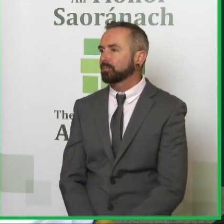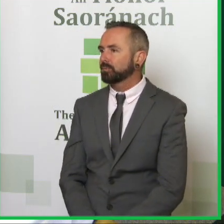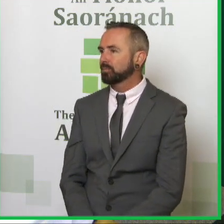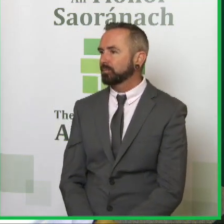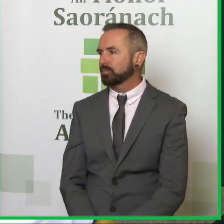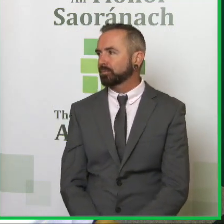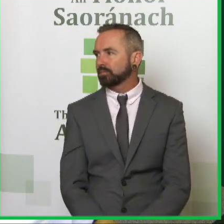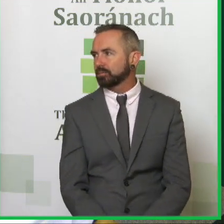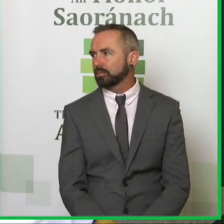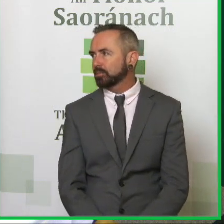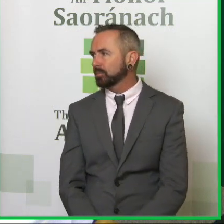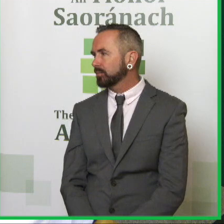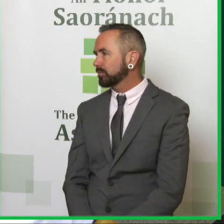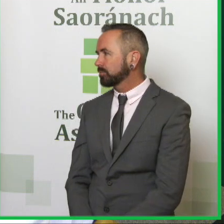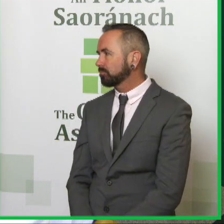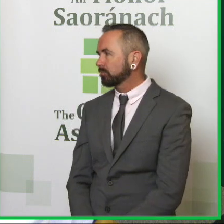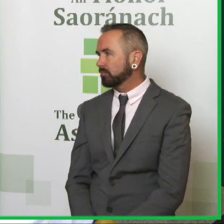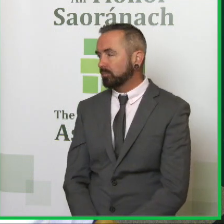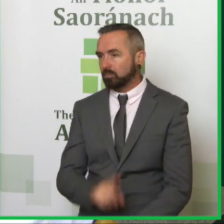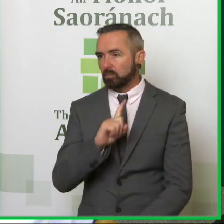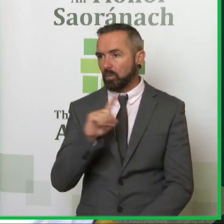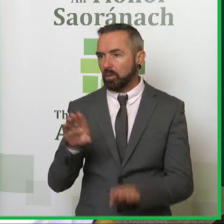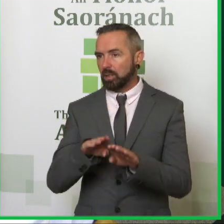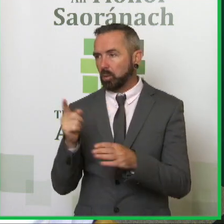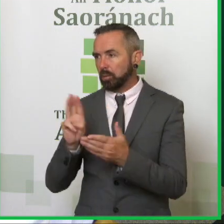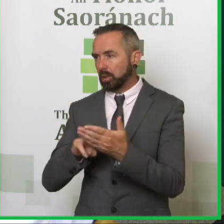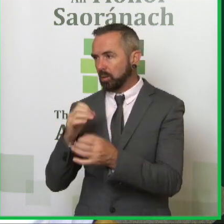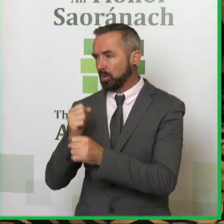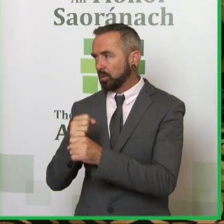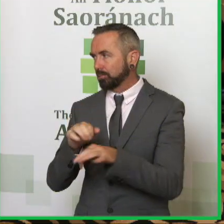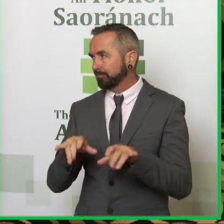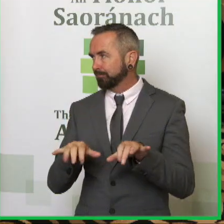We'll come back to tables now in 1 second. We'll come back to Bill and then Aveline.